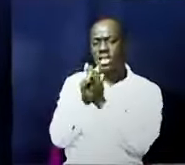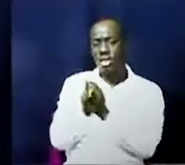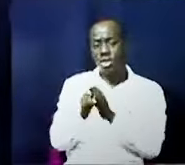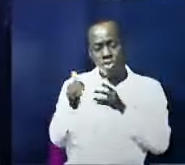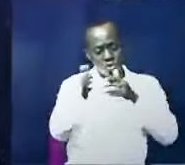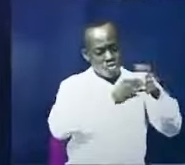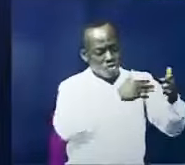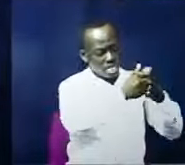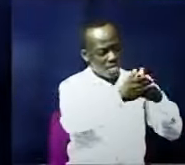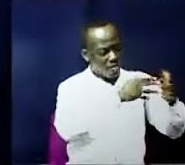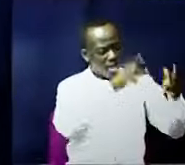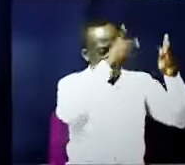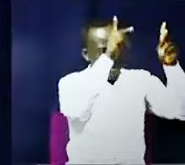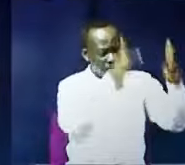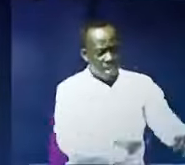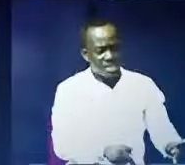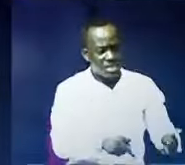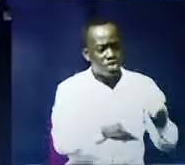1 year.